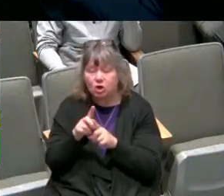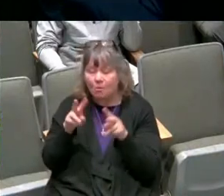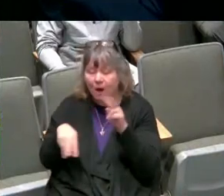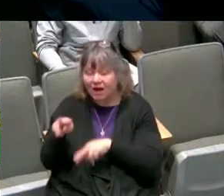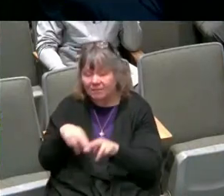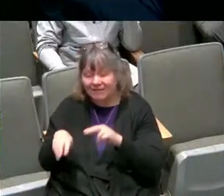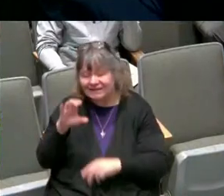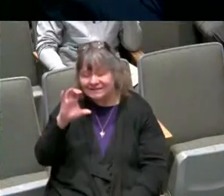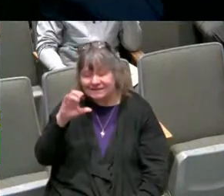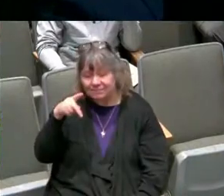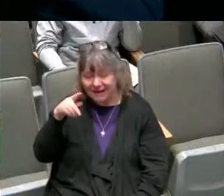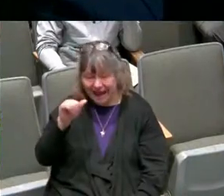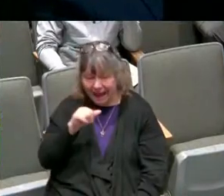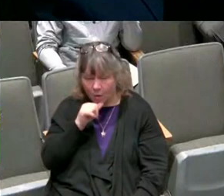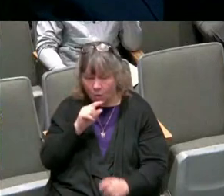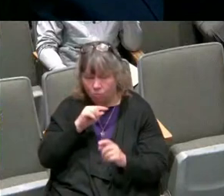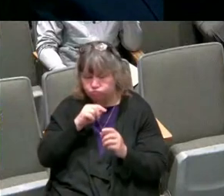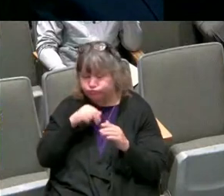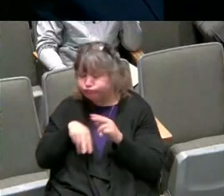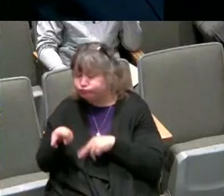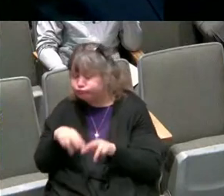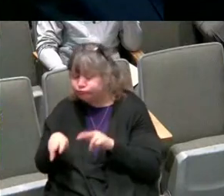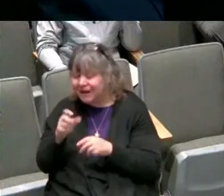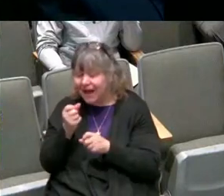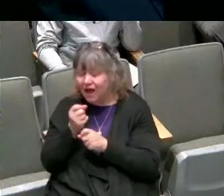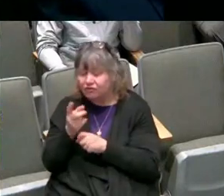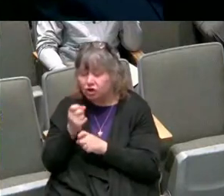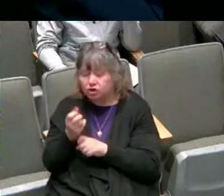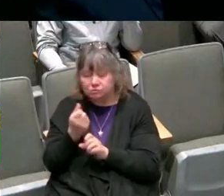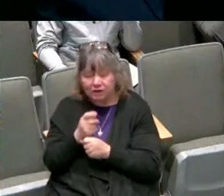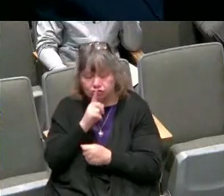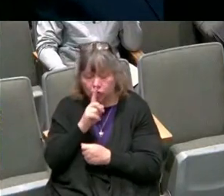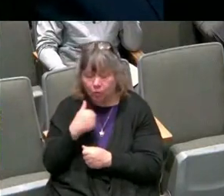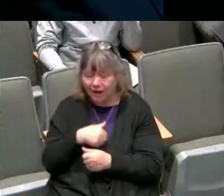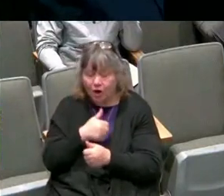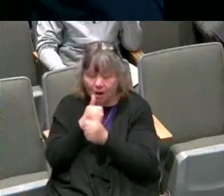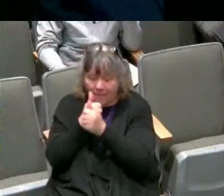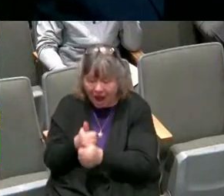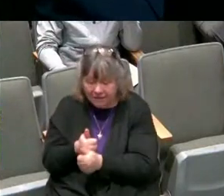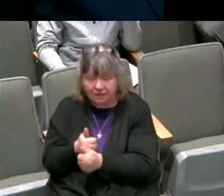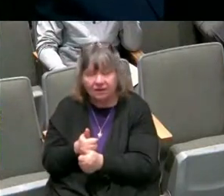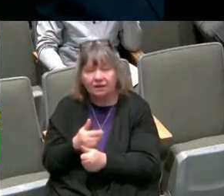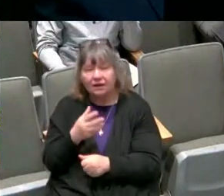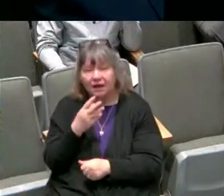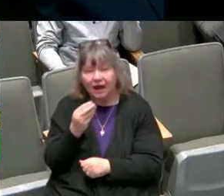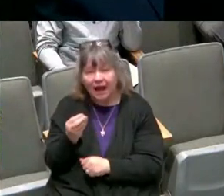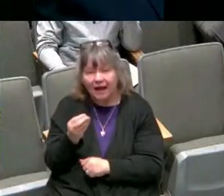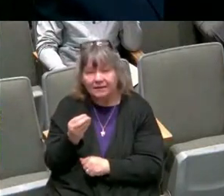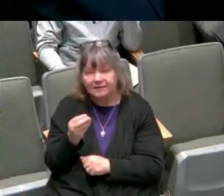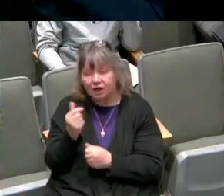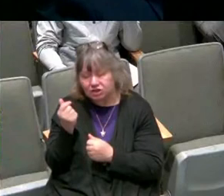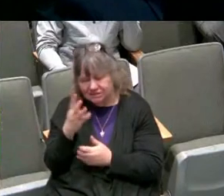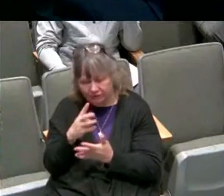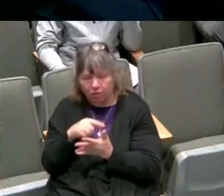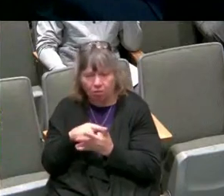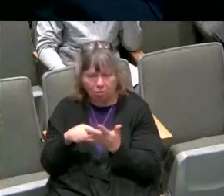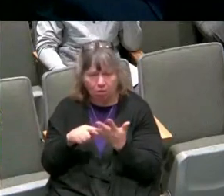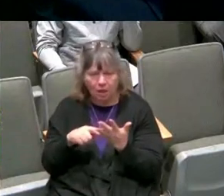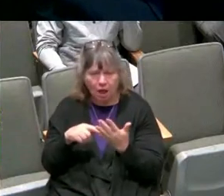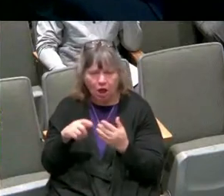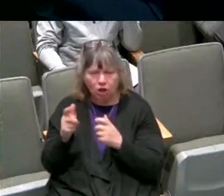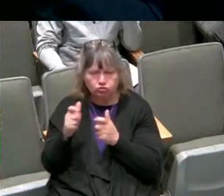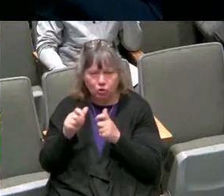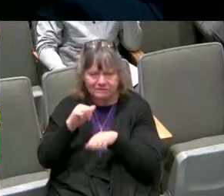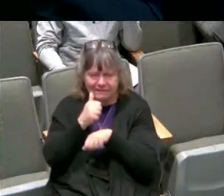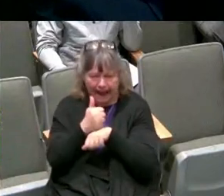our CPAs who come in once a year to look at us to make sure that we're compliant and so there are several controls in place